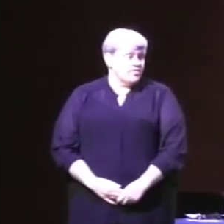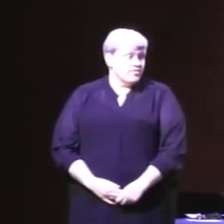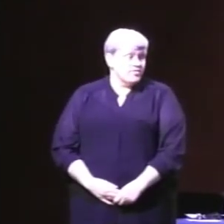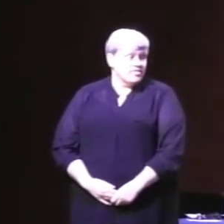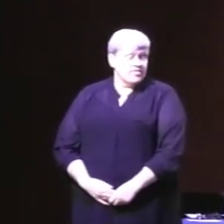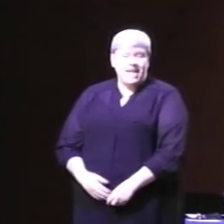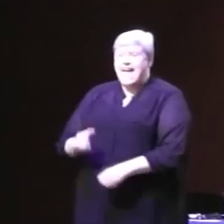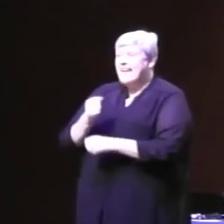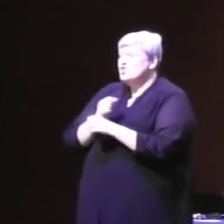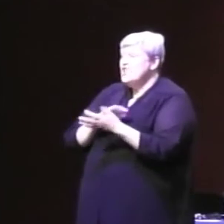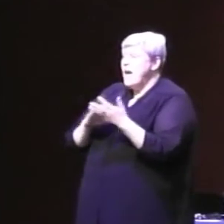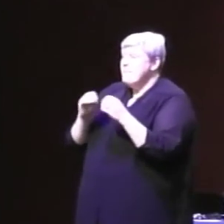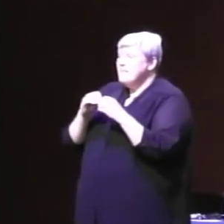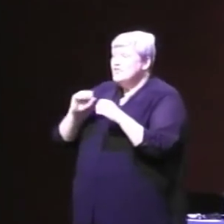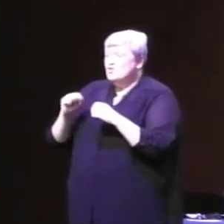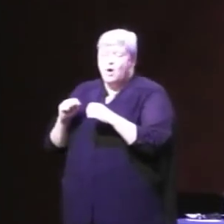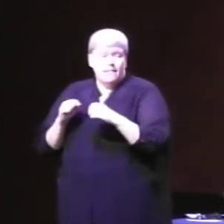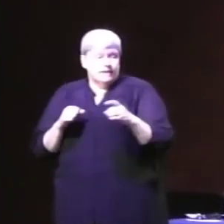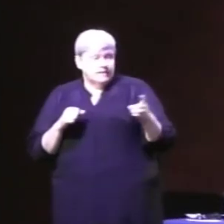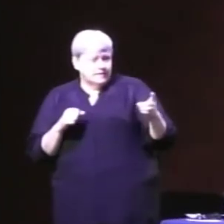GMB Scotland.